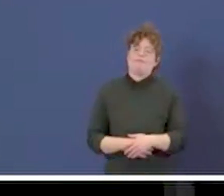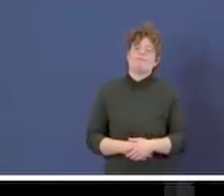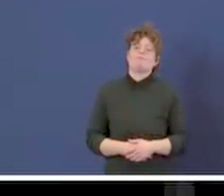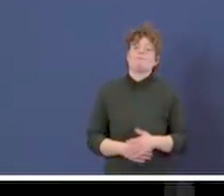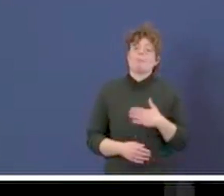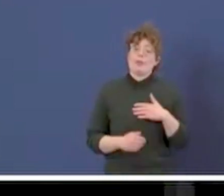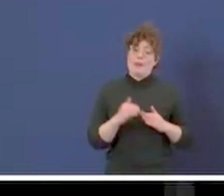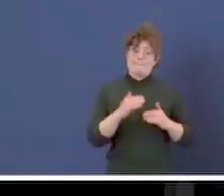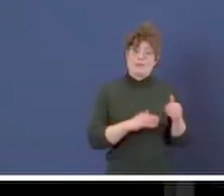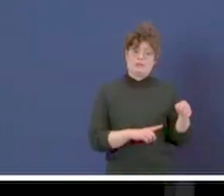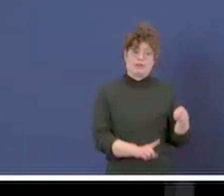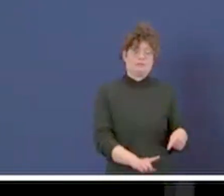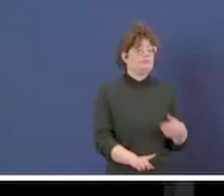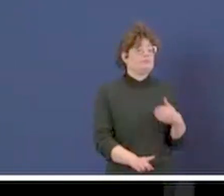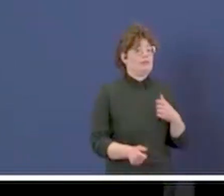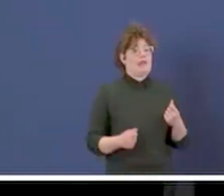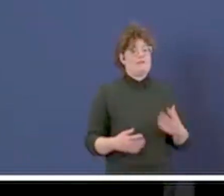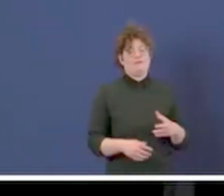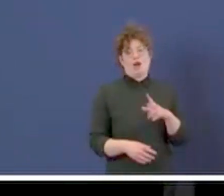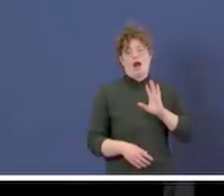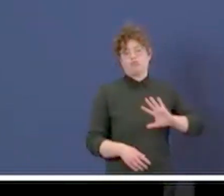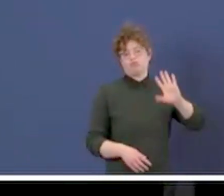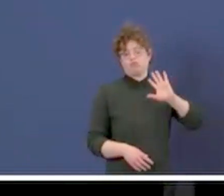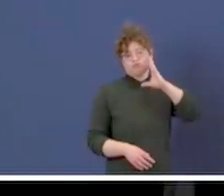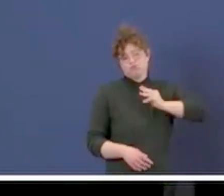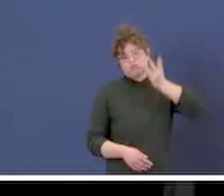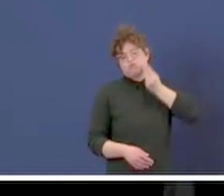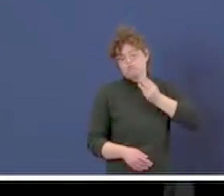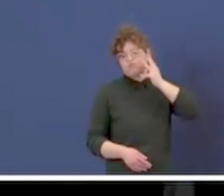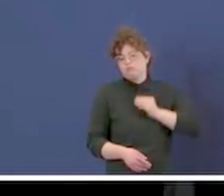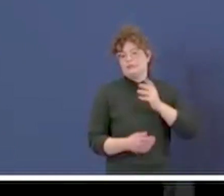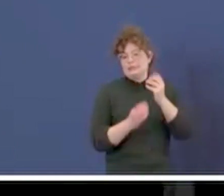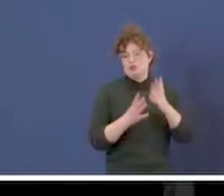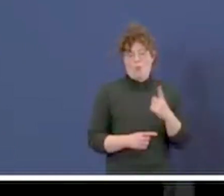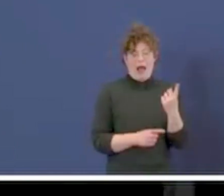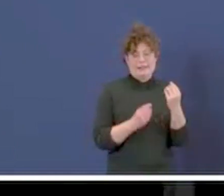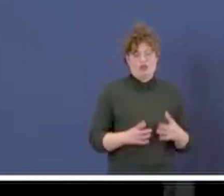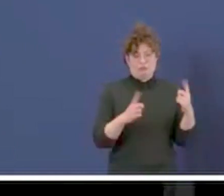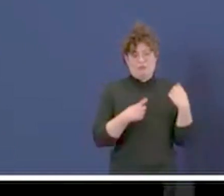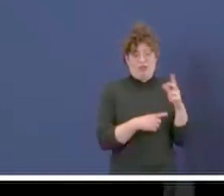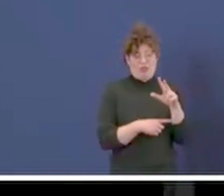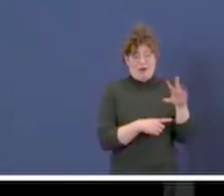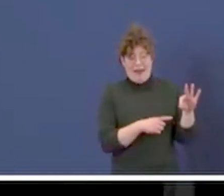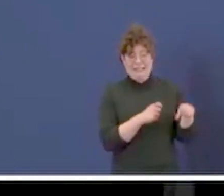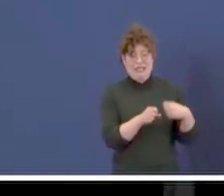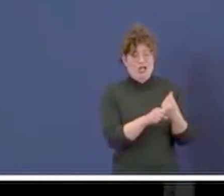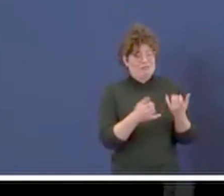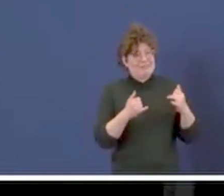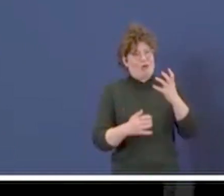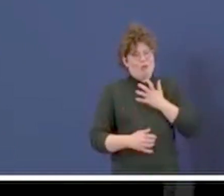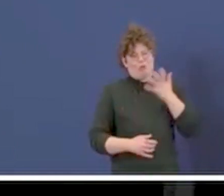My building, we have a lot of very veteran teachers. I have one teacher who's been there for 39 years and she's still awesome. You know, I